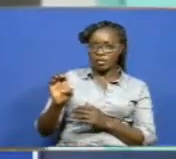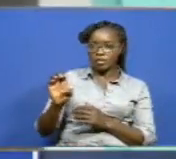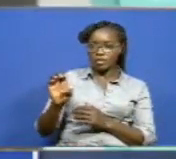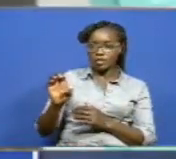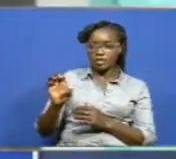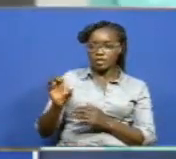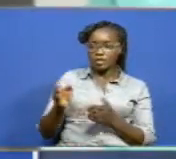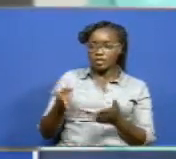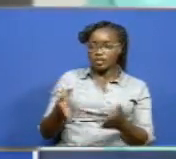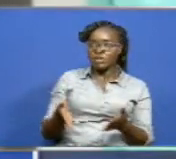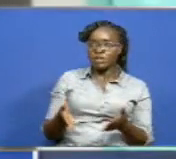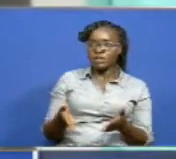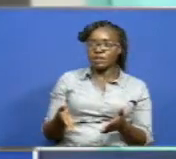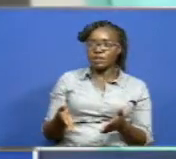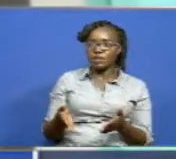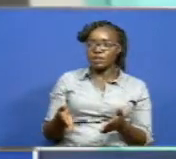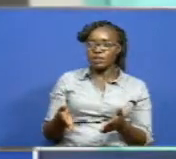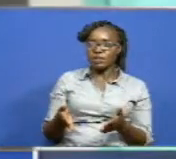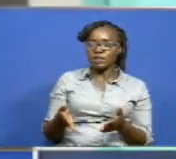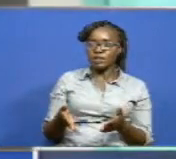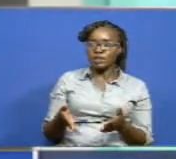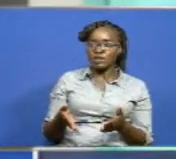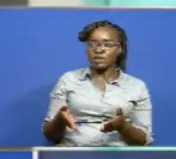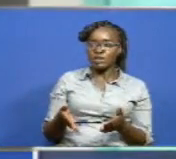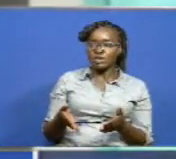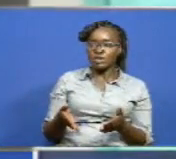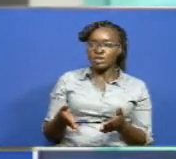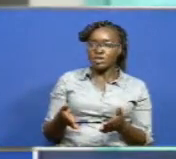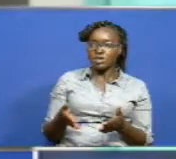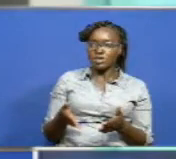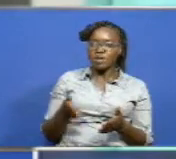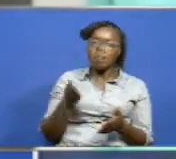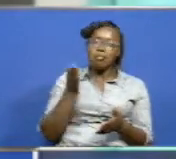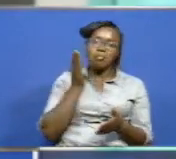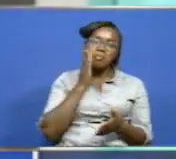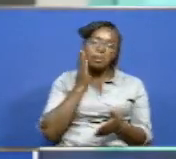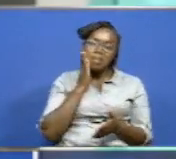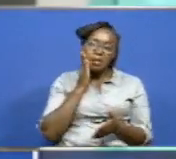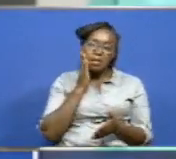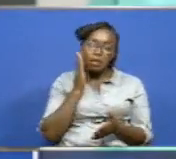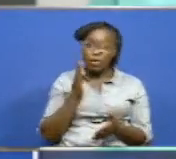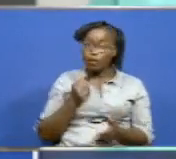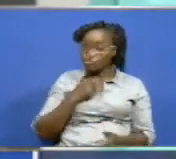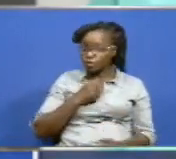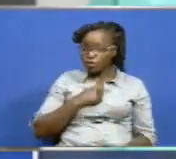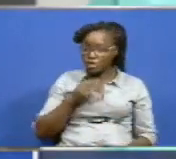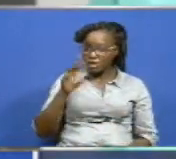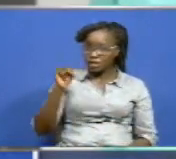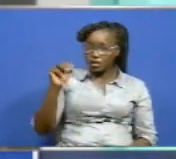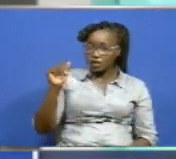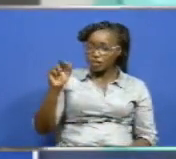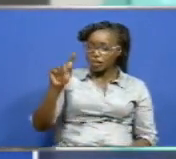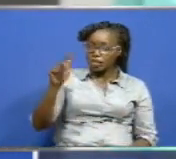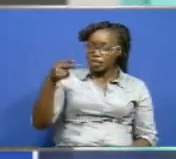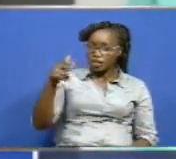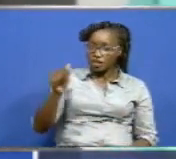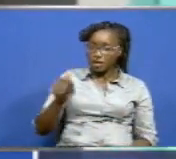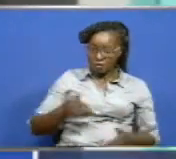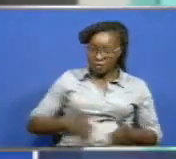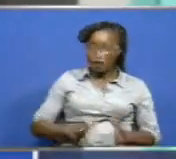hapa Kidhiu, pahali ambao mother alisaliwa, na mimi ni sister-in-law